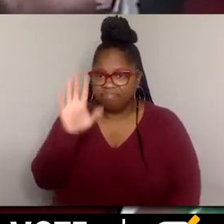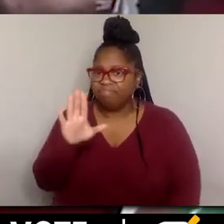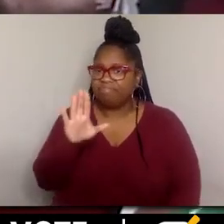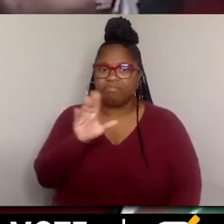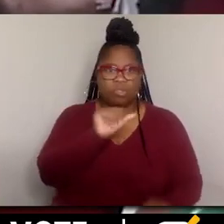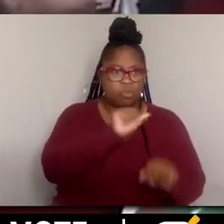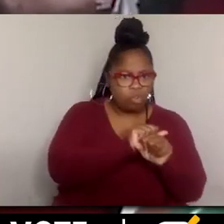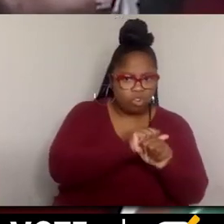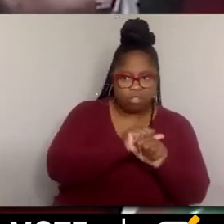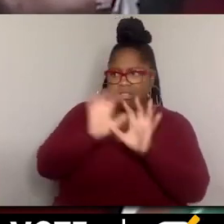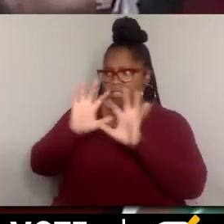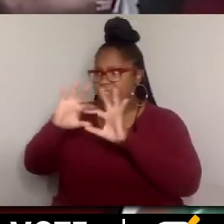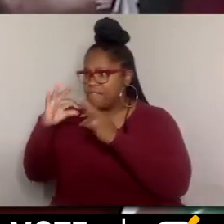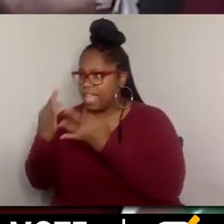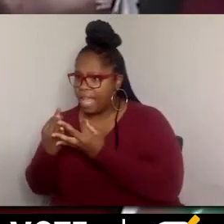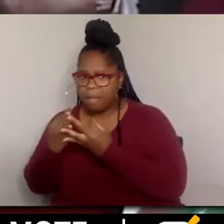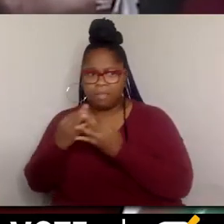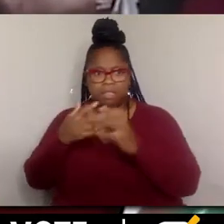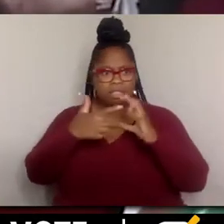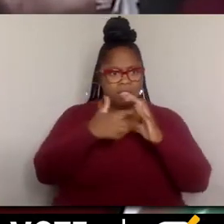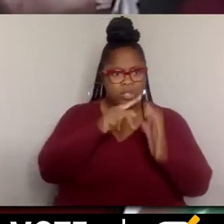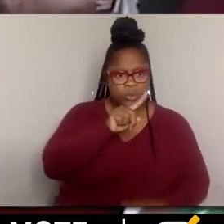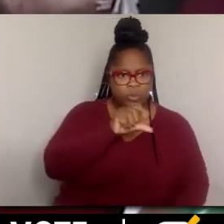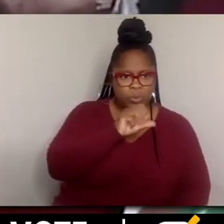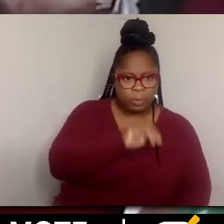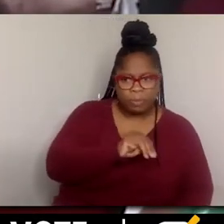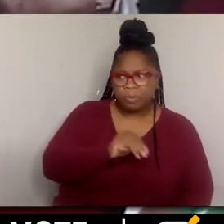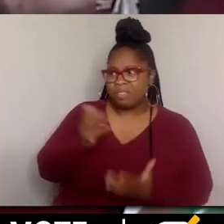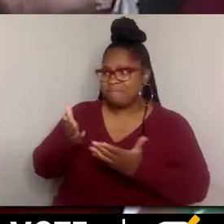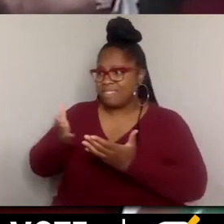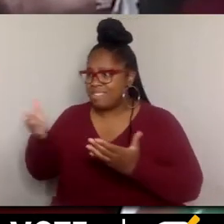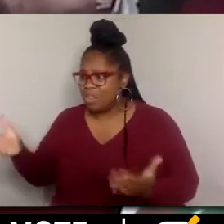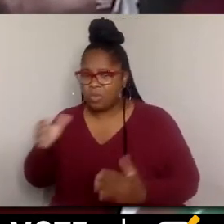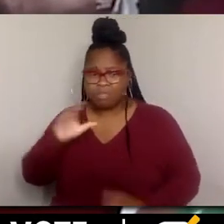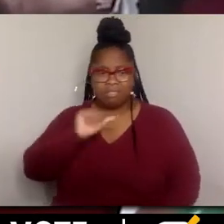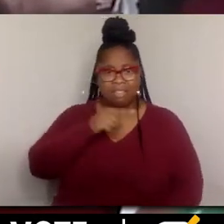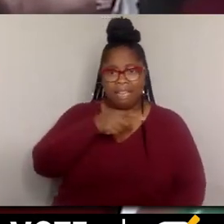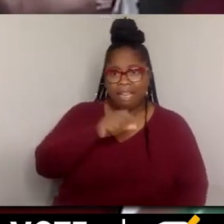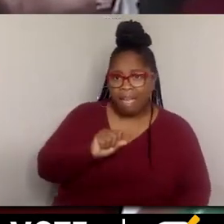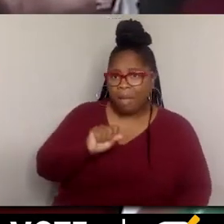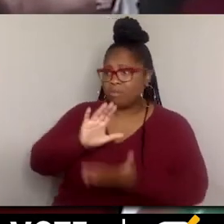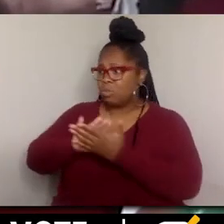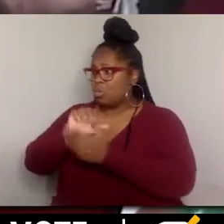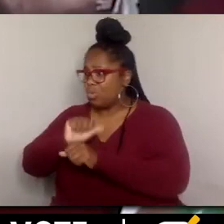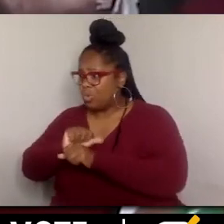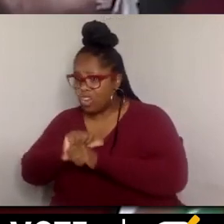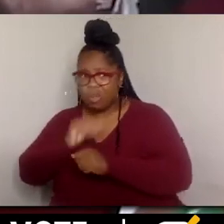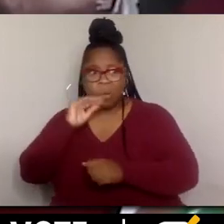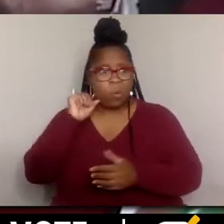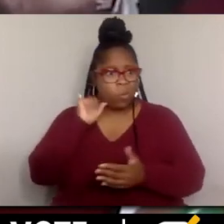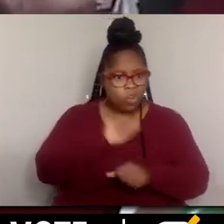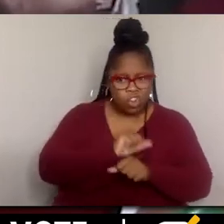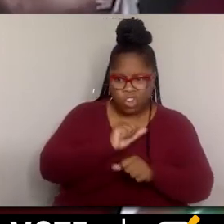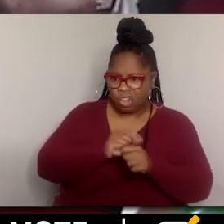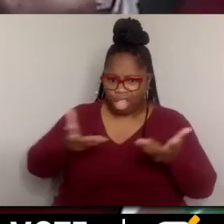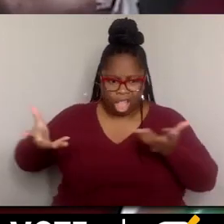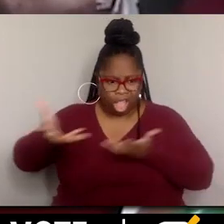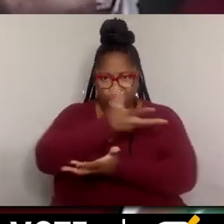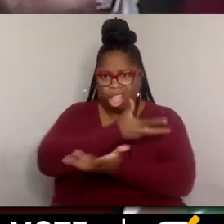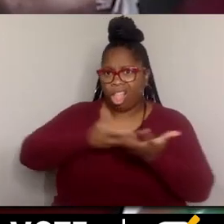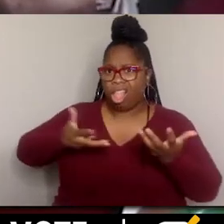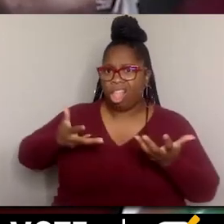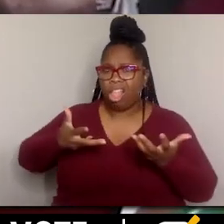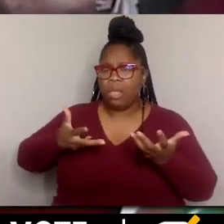family, managing Zoom, materials, apps, schoolwork, and homework. Thank you for trying